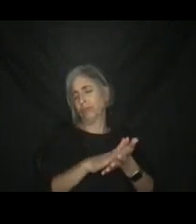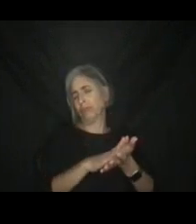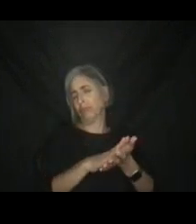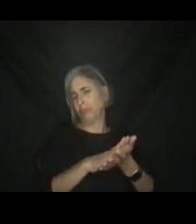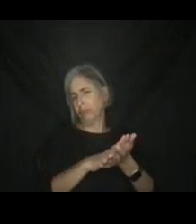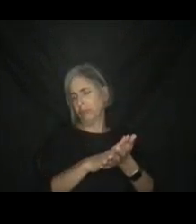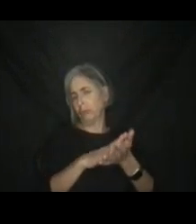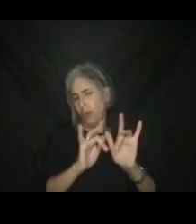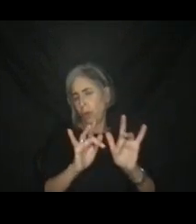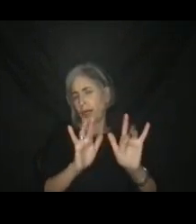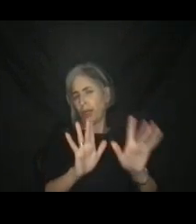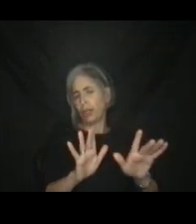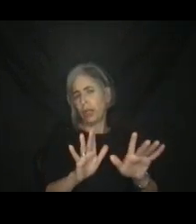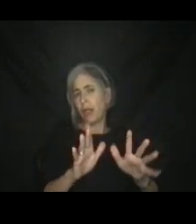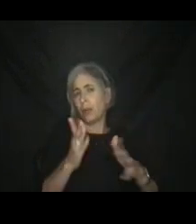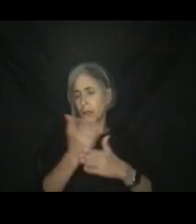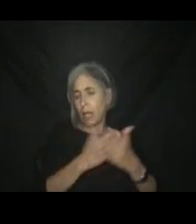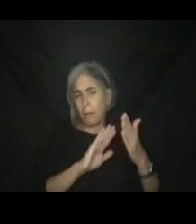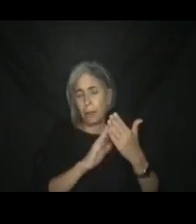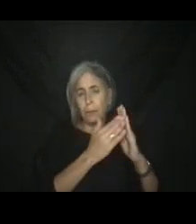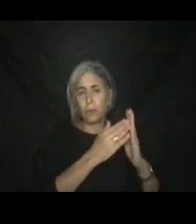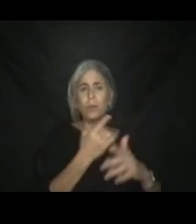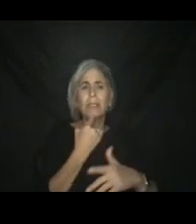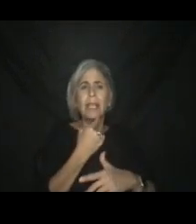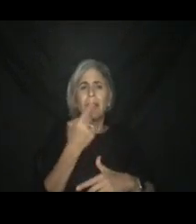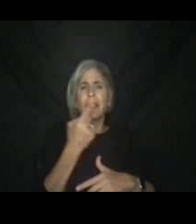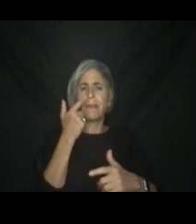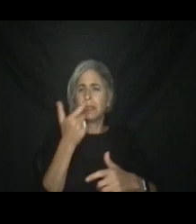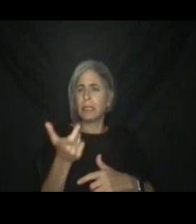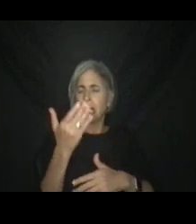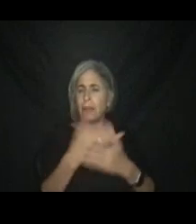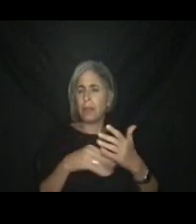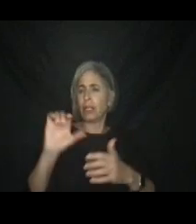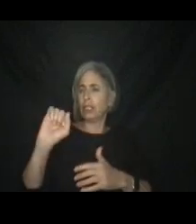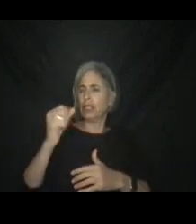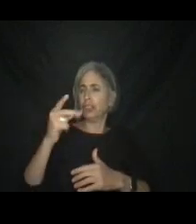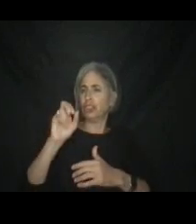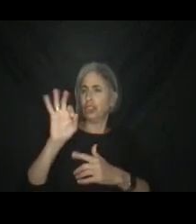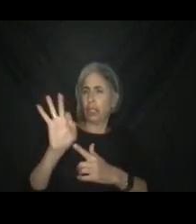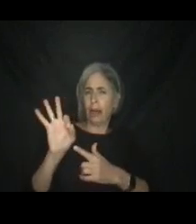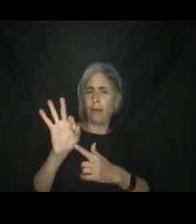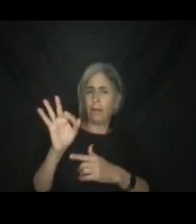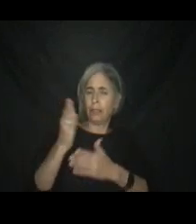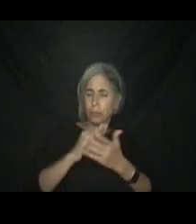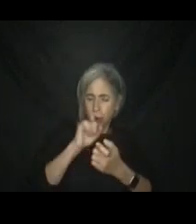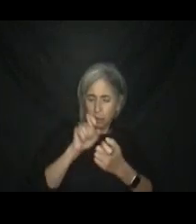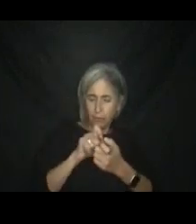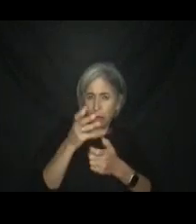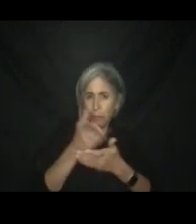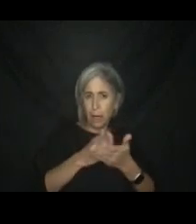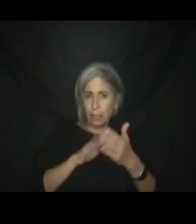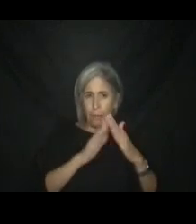some community that was saying that they've seen sheriffs in certain parts of the community. Not sure if they're supposed to be there or not,